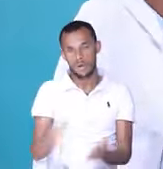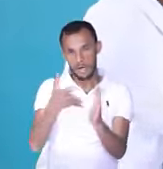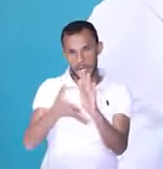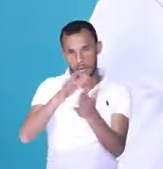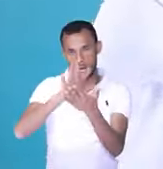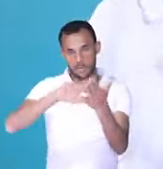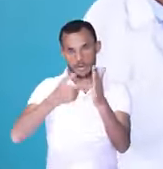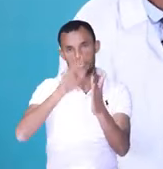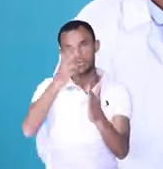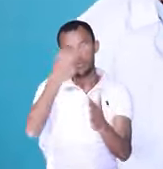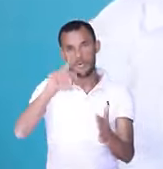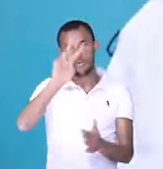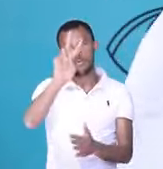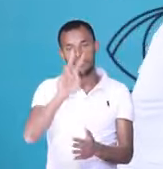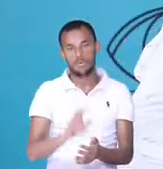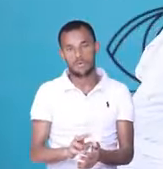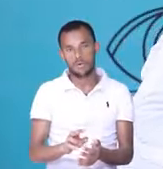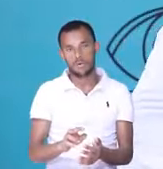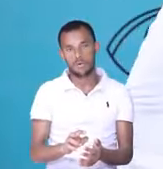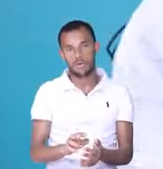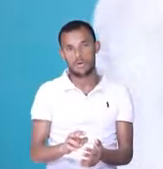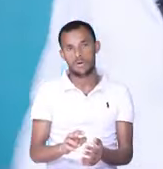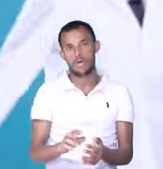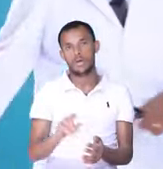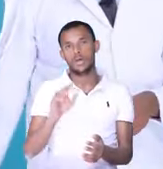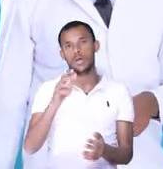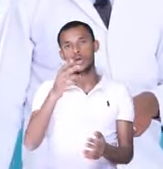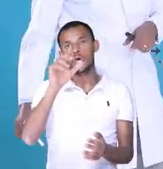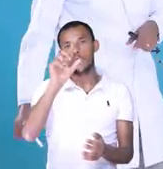Doubled means to the power of 2. To the power of 2 is what? Quadrupled.